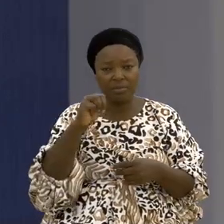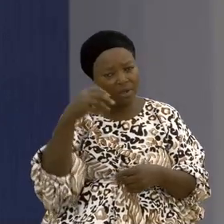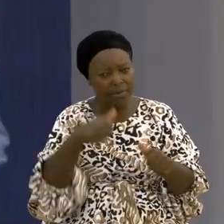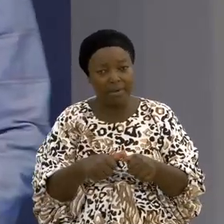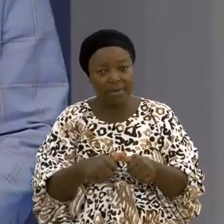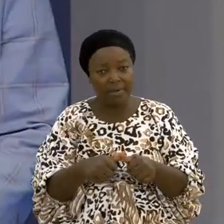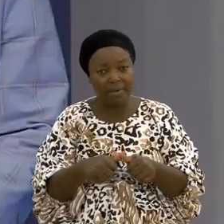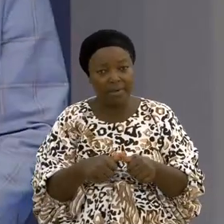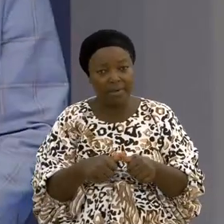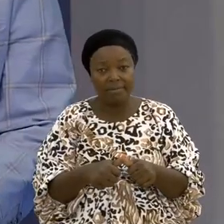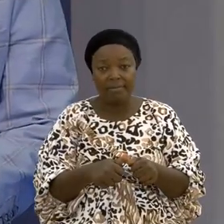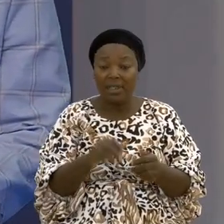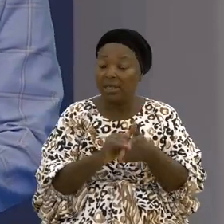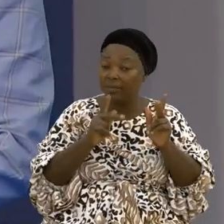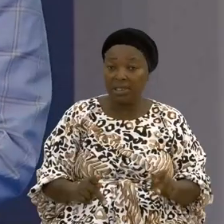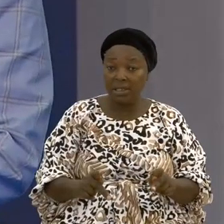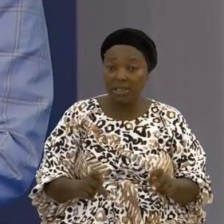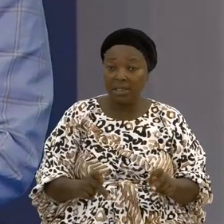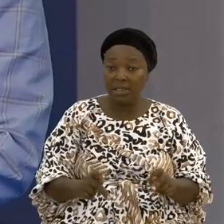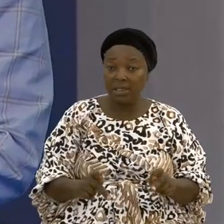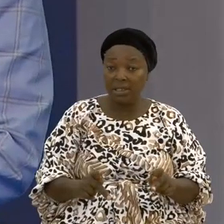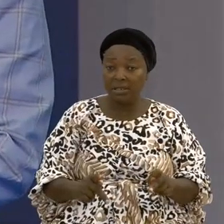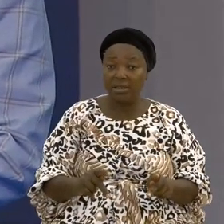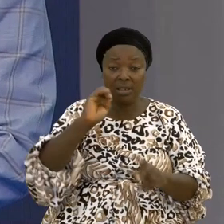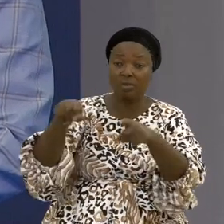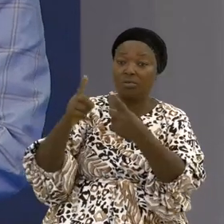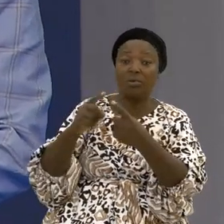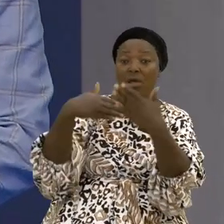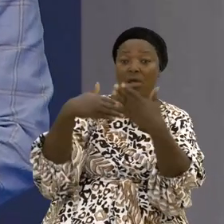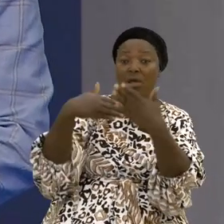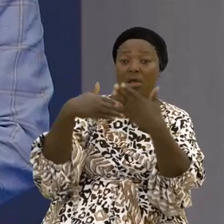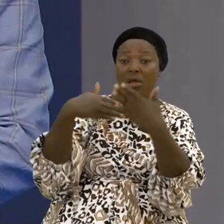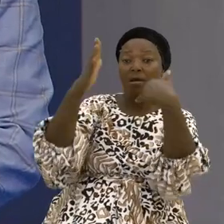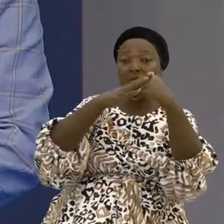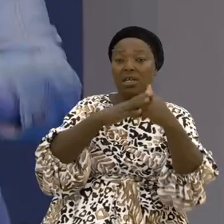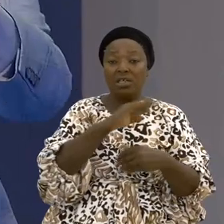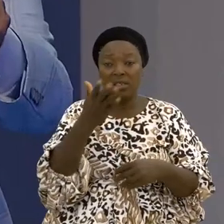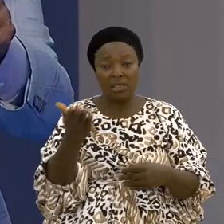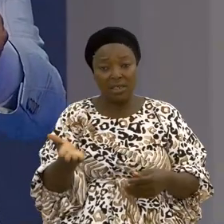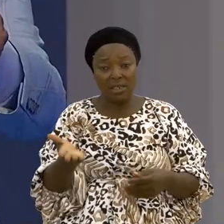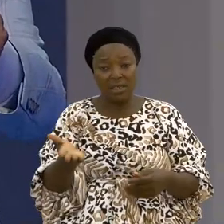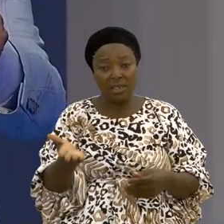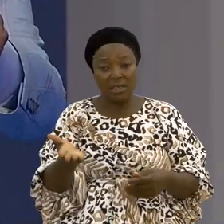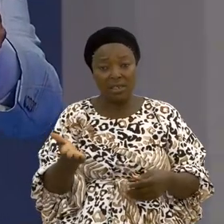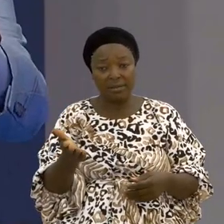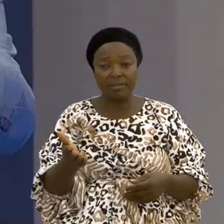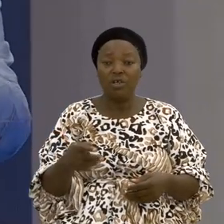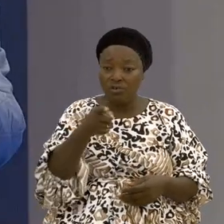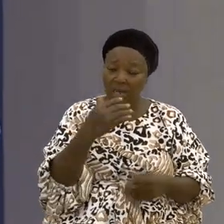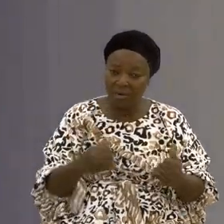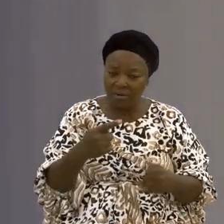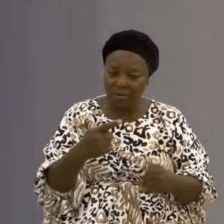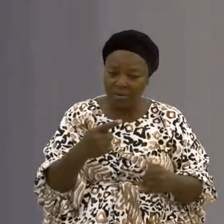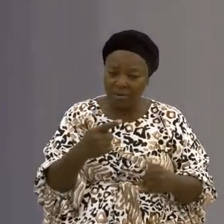remember, that person already is gone to glory. The him there. You are now the